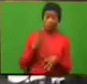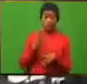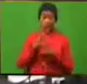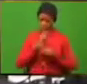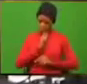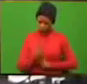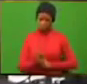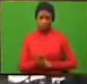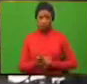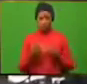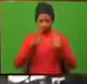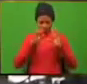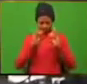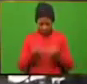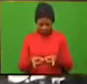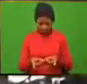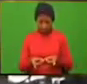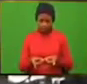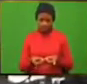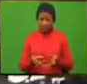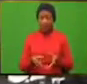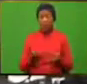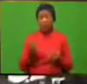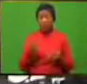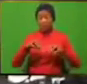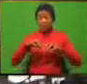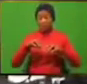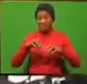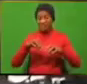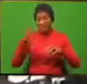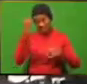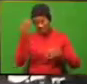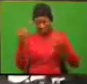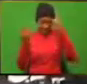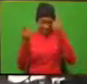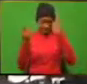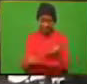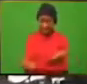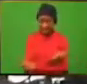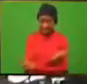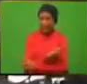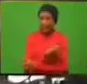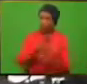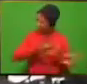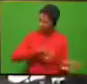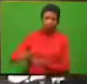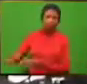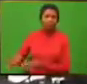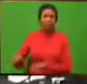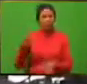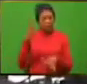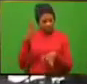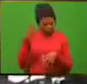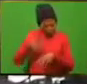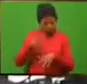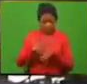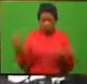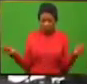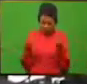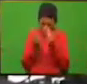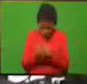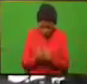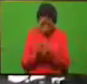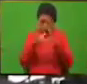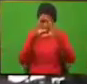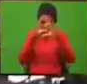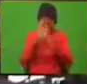diligent about where these differences exist and to work in good faith with one another to find solutions in the